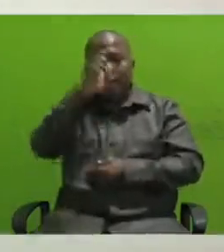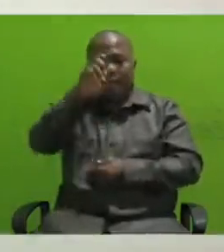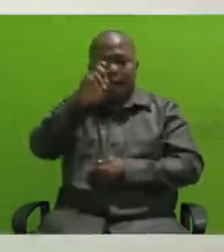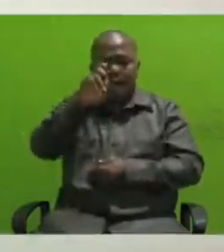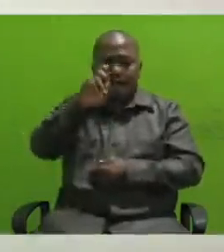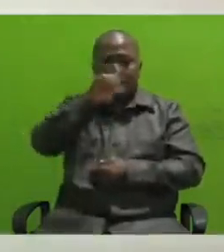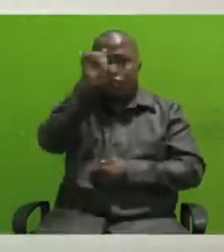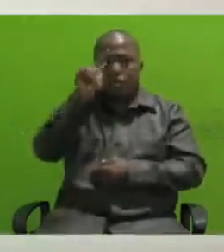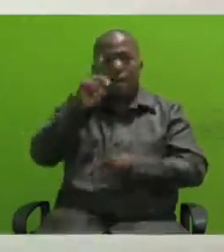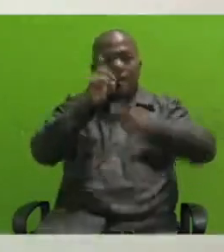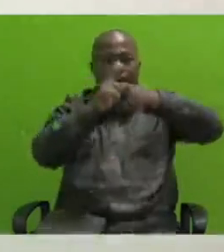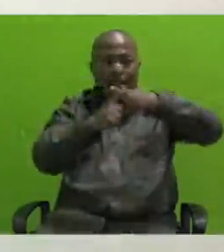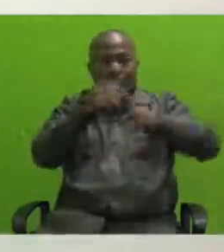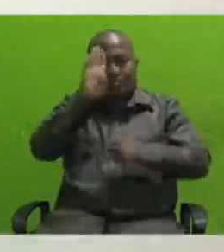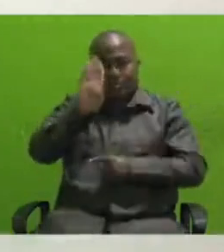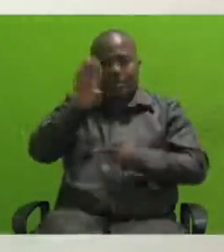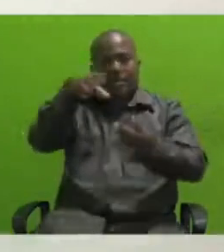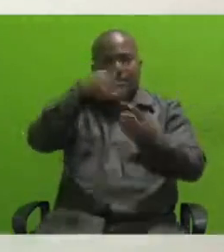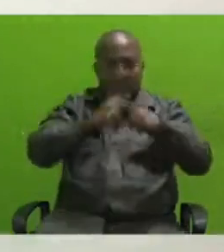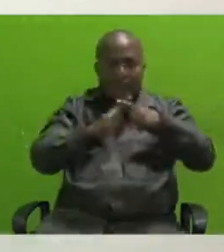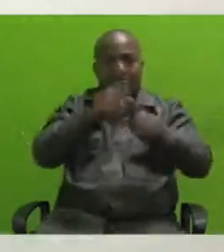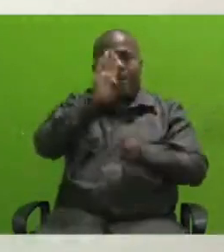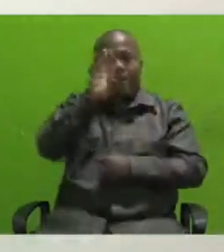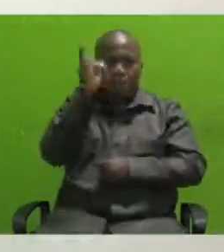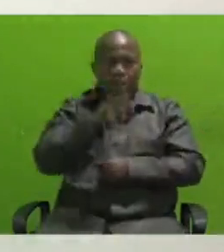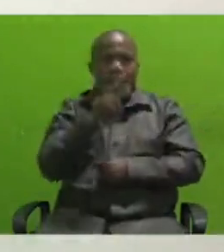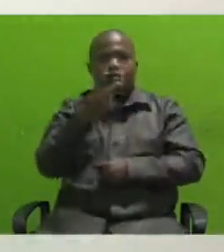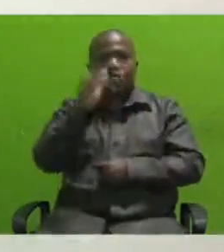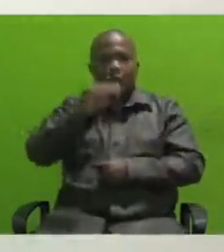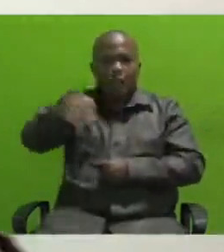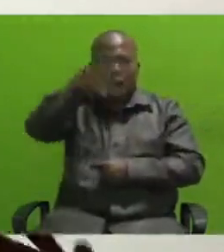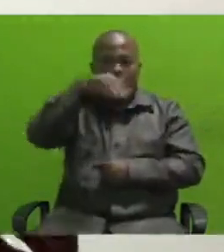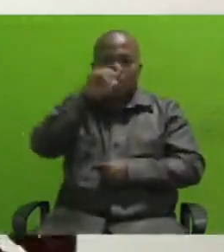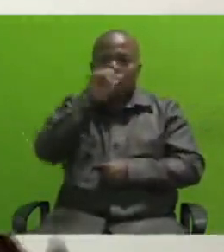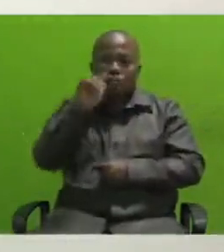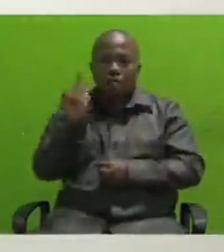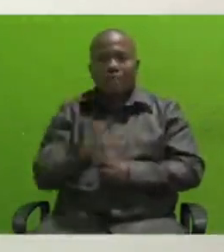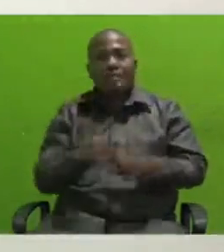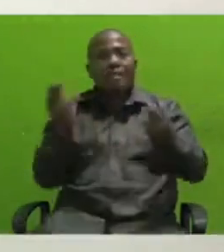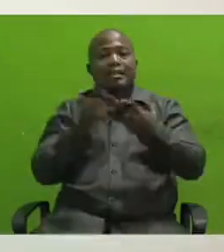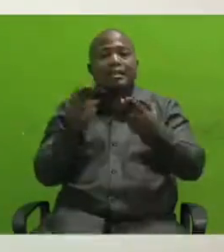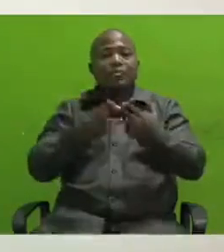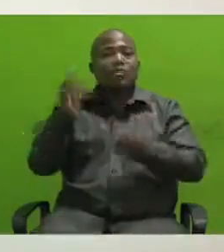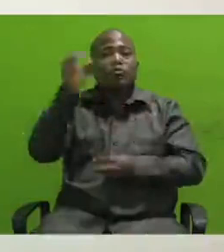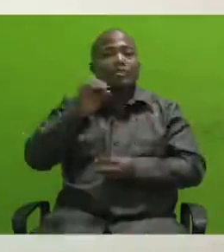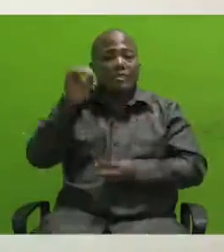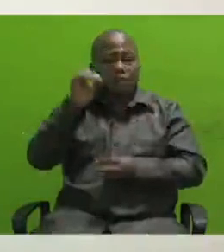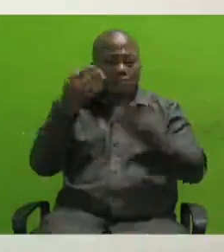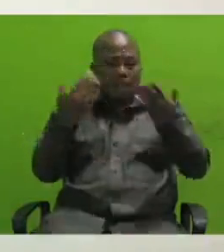plus bx plus b over 2a, the whole thing squared, is equal to 0. Now